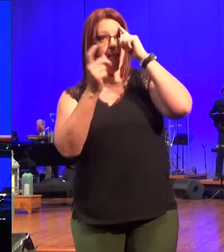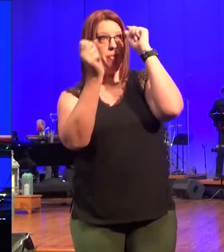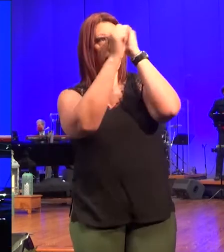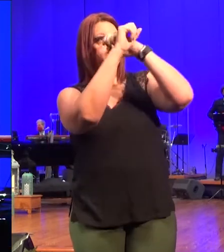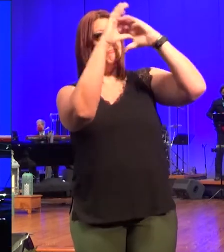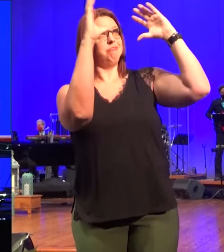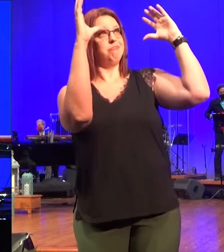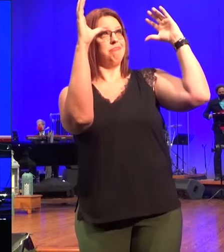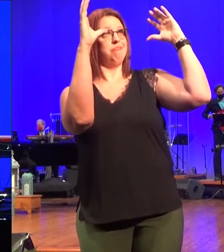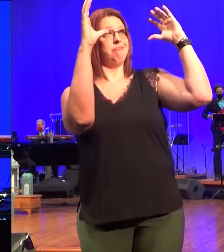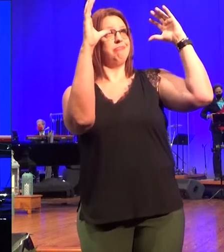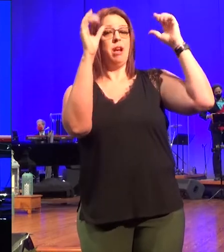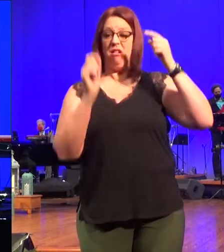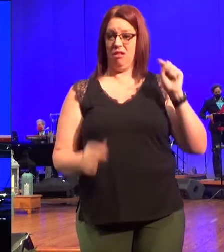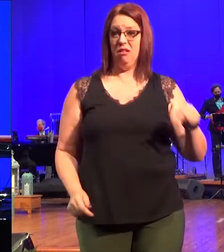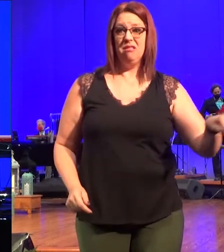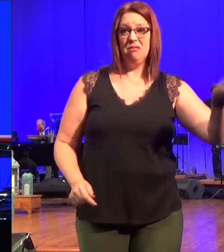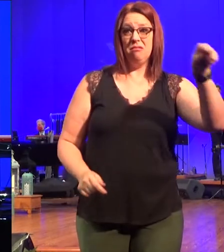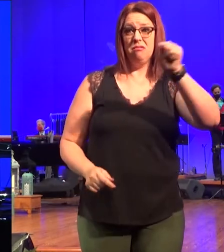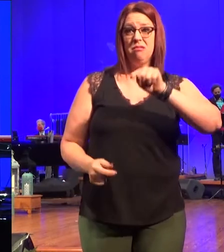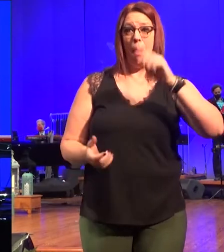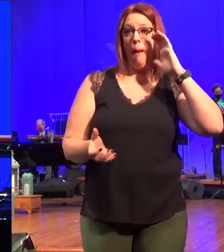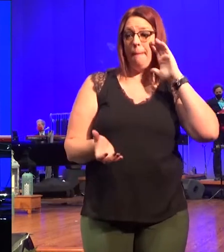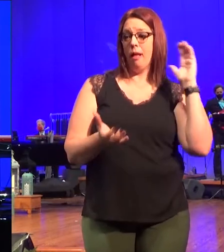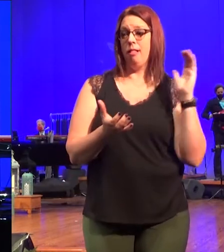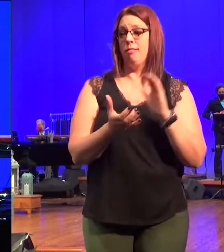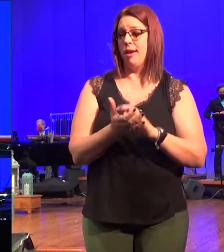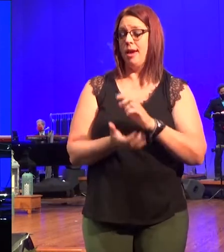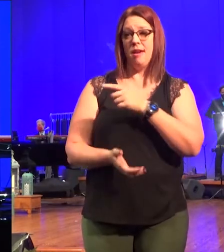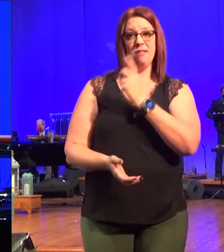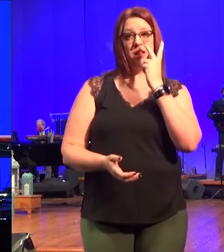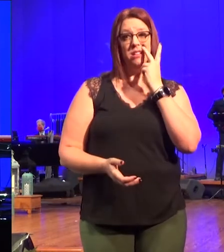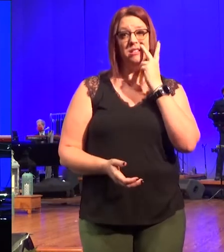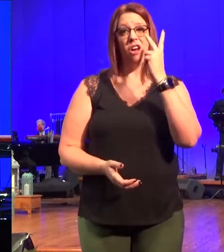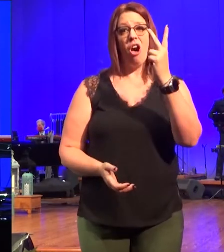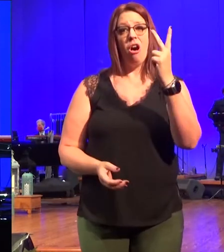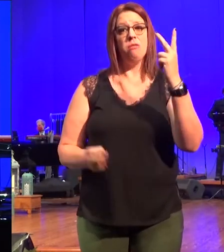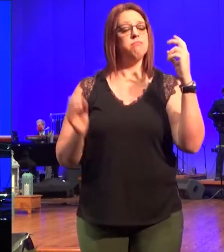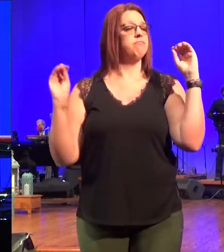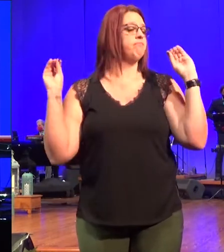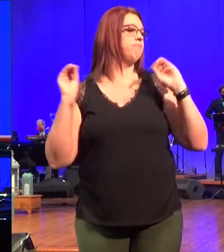No one believed what she had seen.